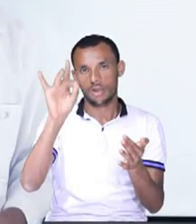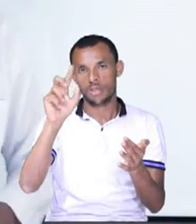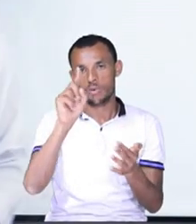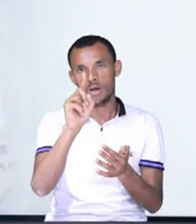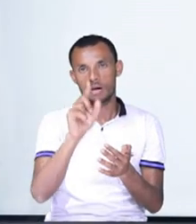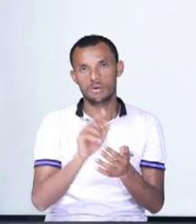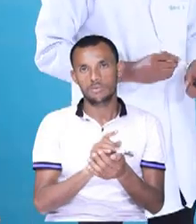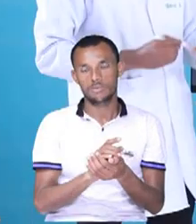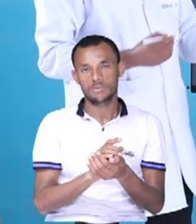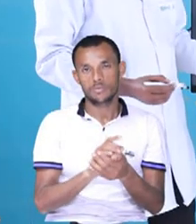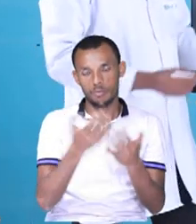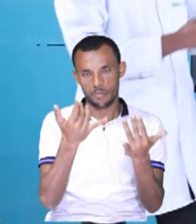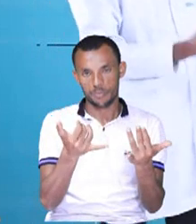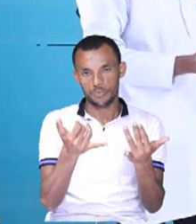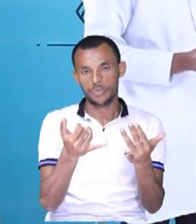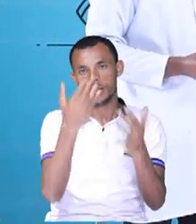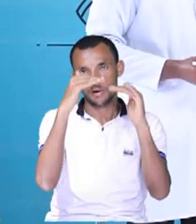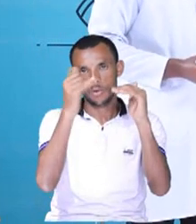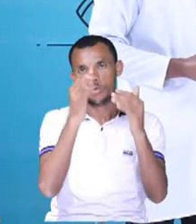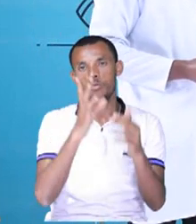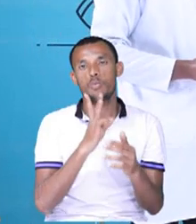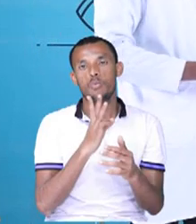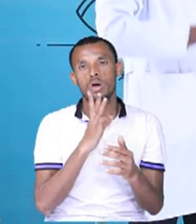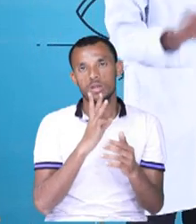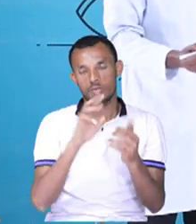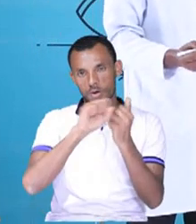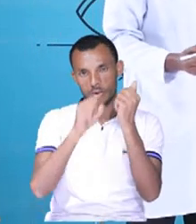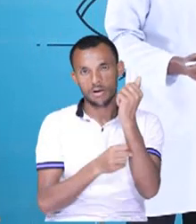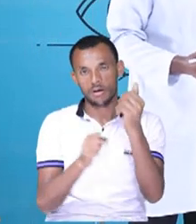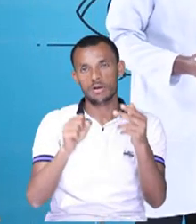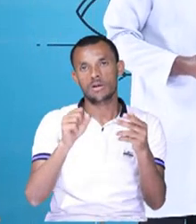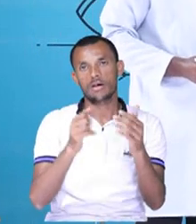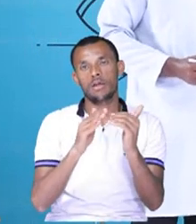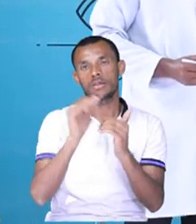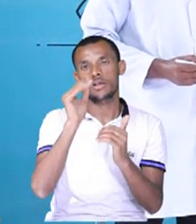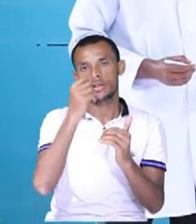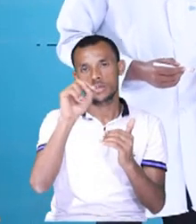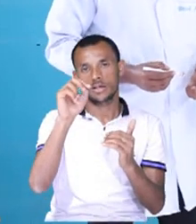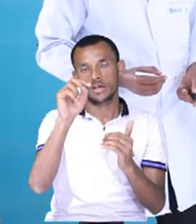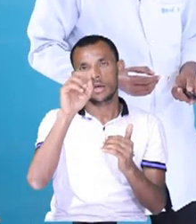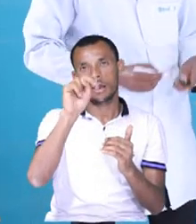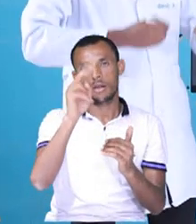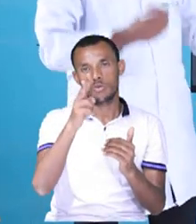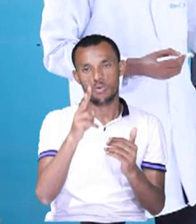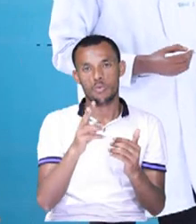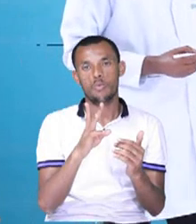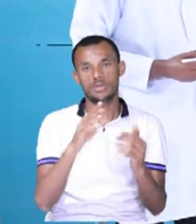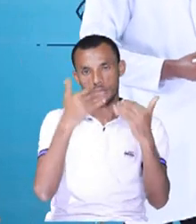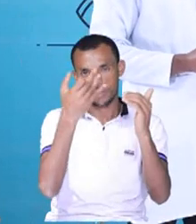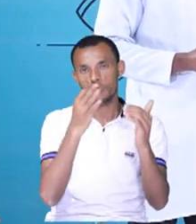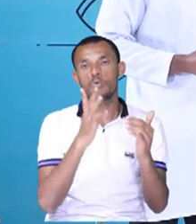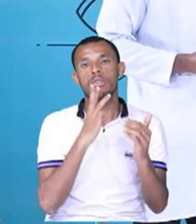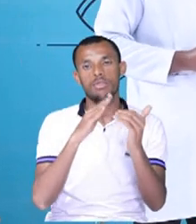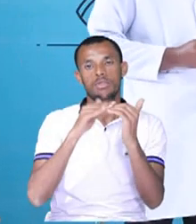0.081. Now, the amount of water formed is greater than the amount of N2. The amount of water